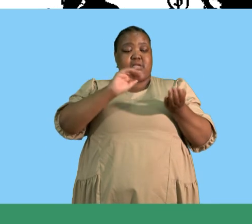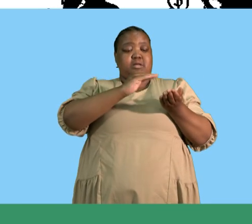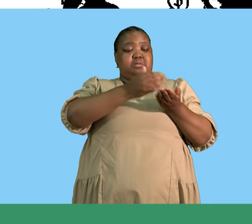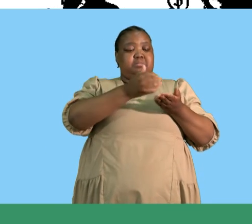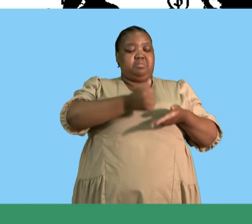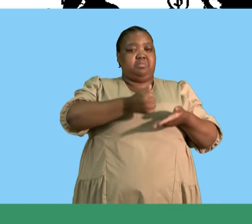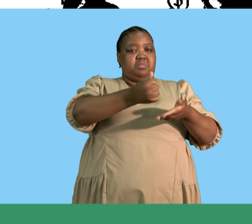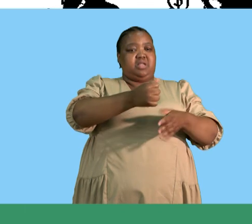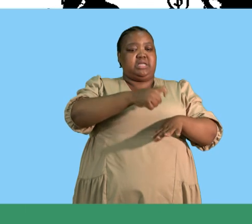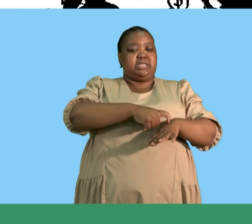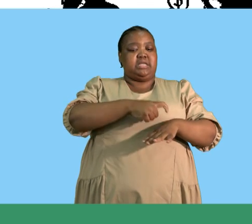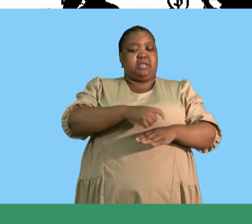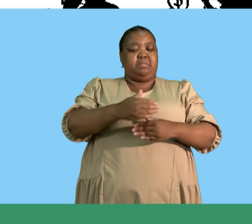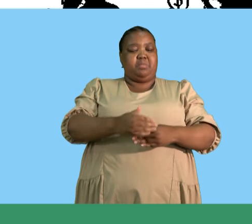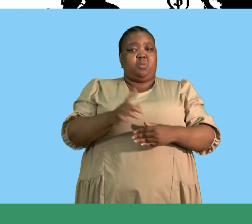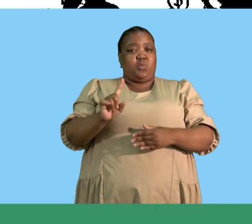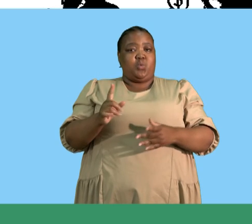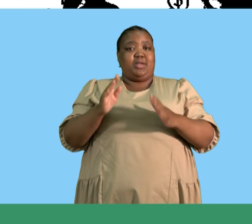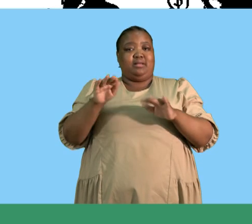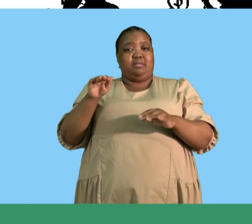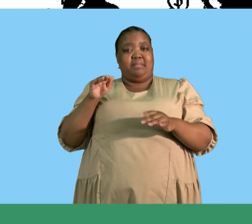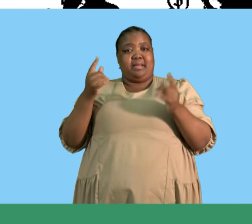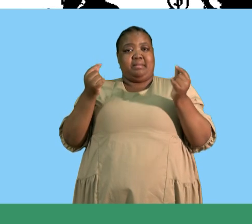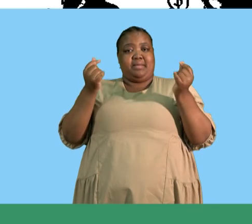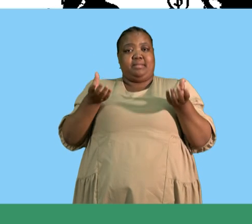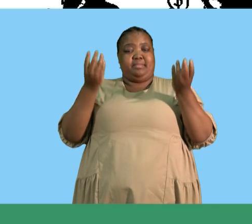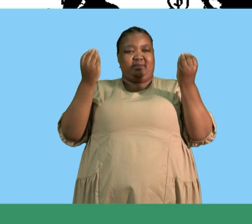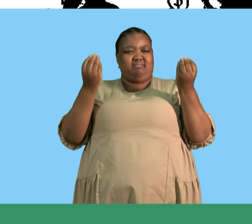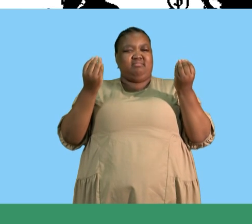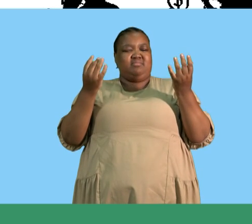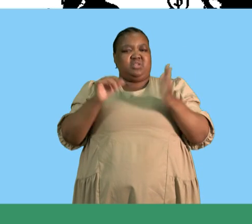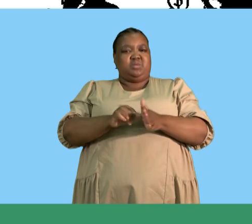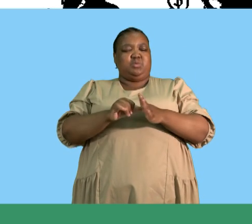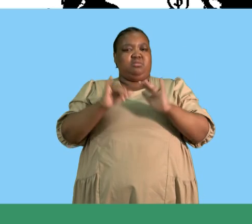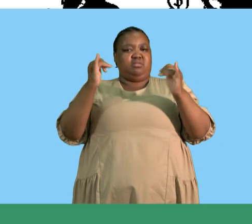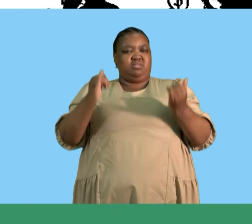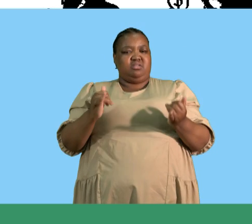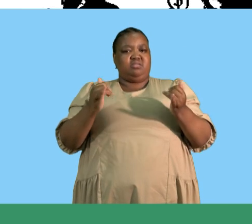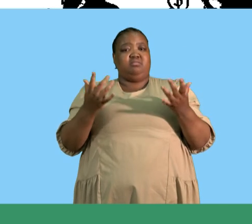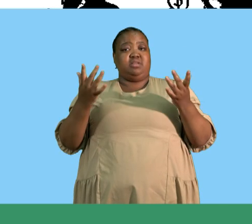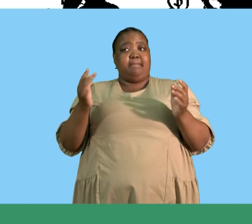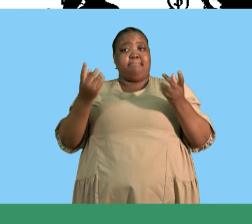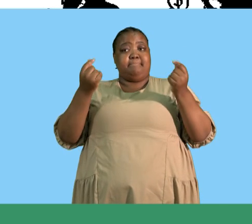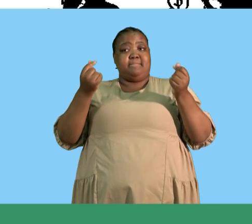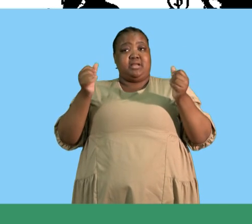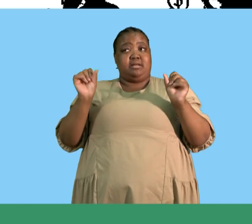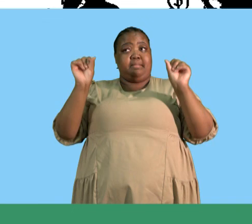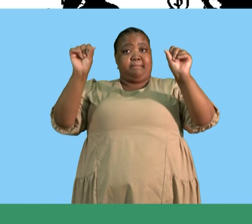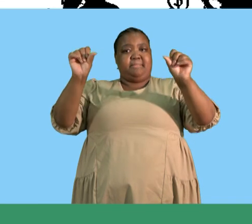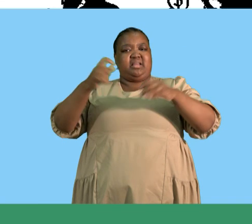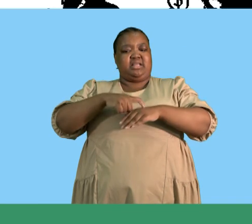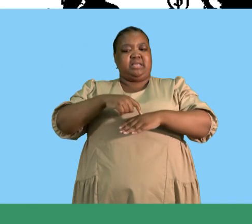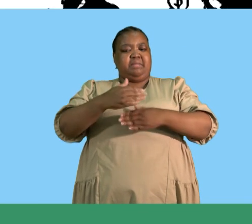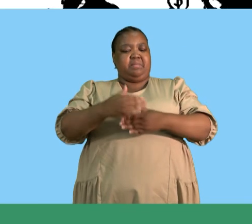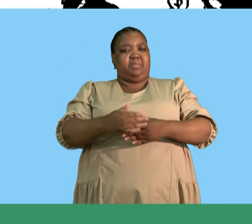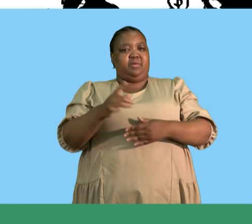of finance. So if you are getting money from the bank, you need to check how long they are giving you until you can pay the